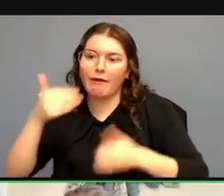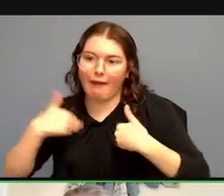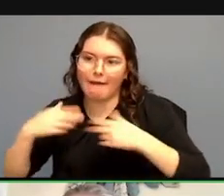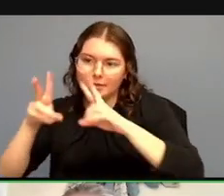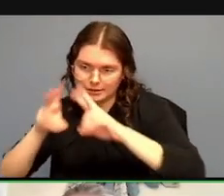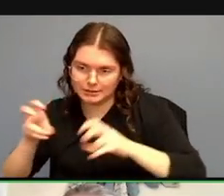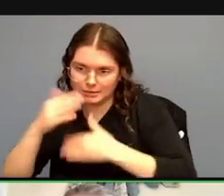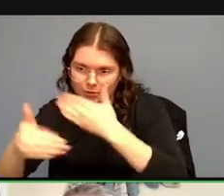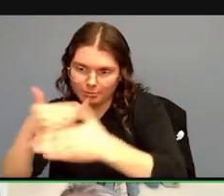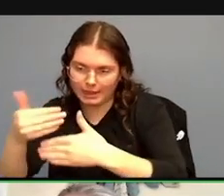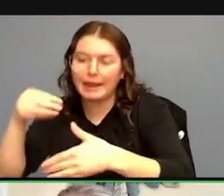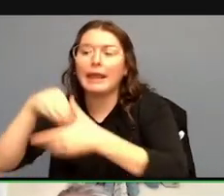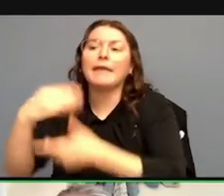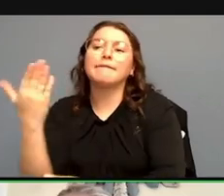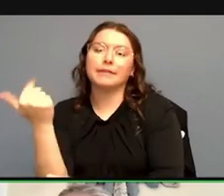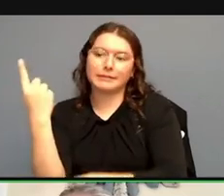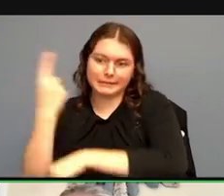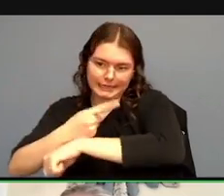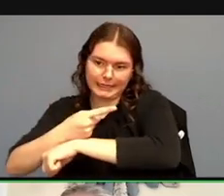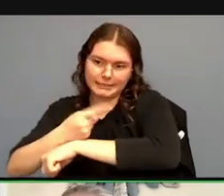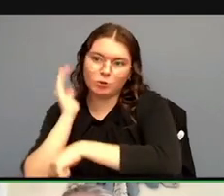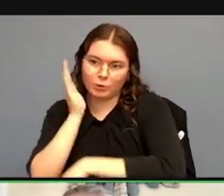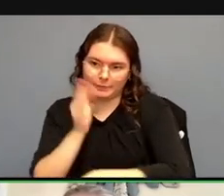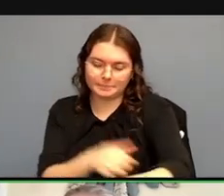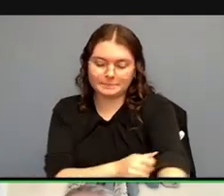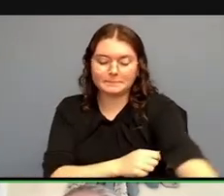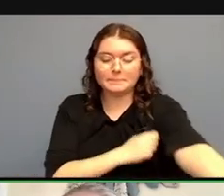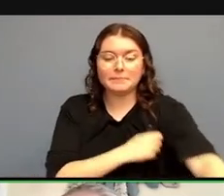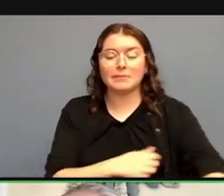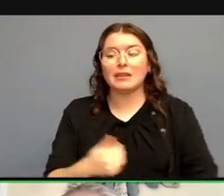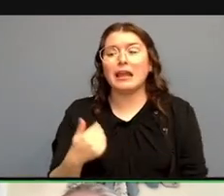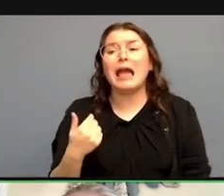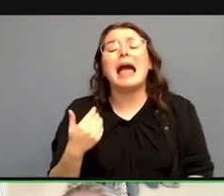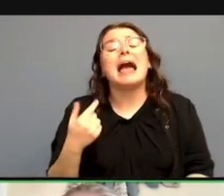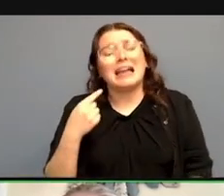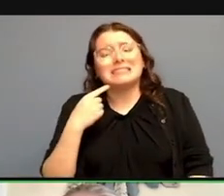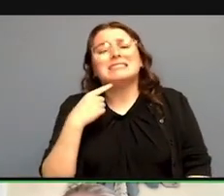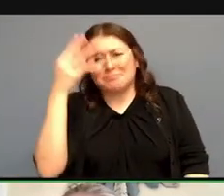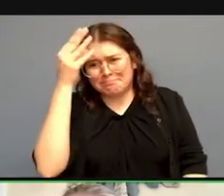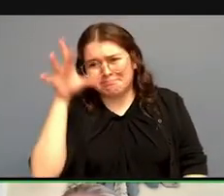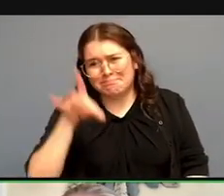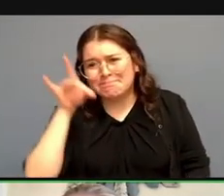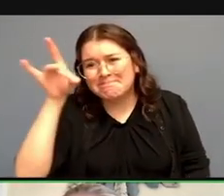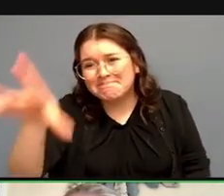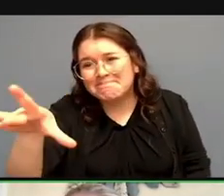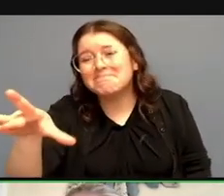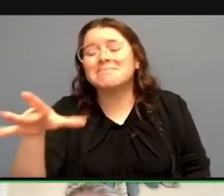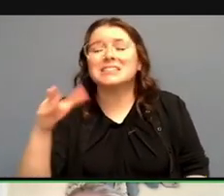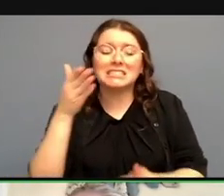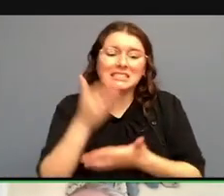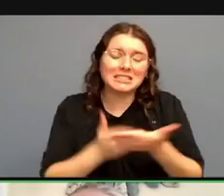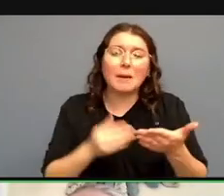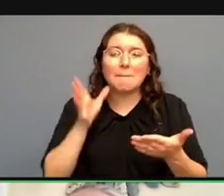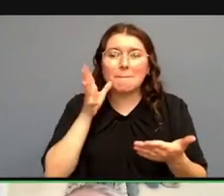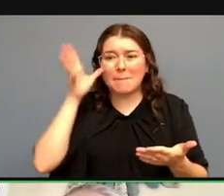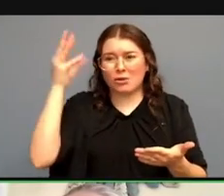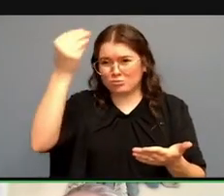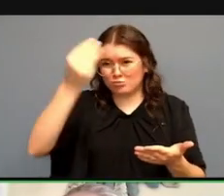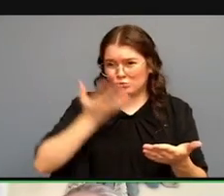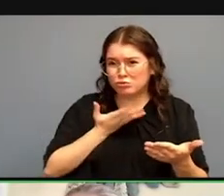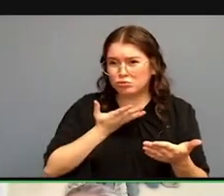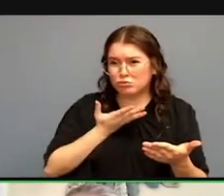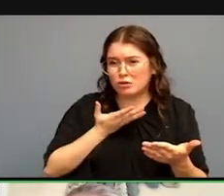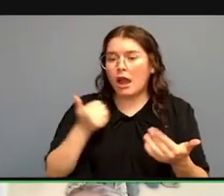plan within 15 days. I will say sometimes what I do have parents say is, oh,